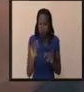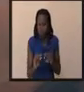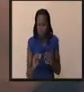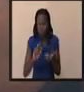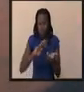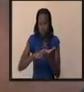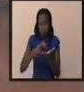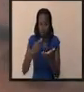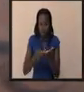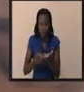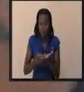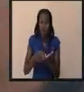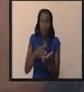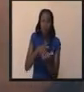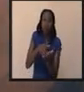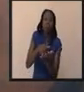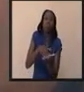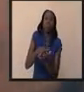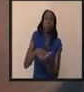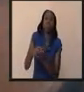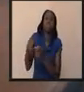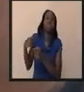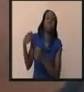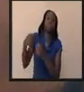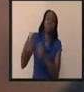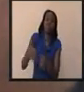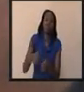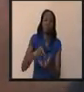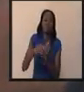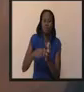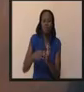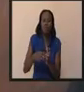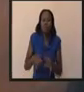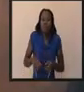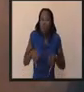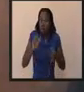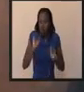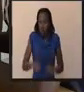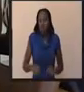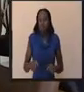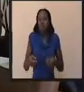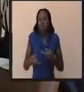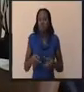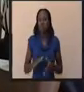represents a recessive gene, and that means your legs will be short.